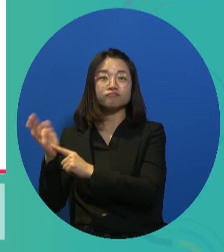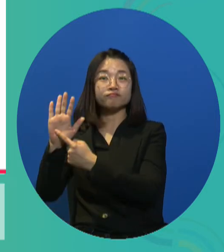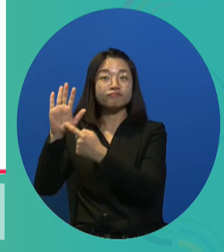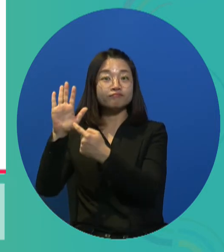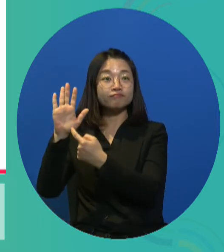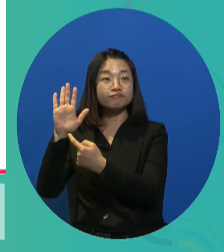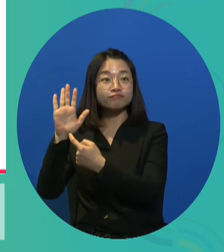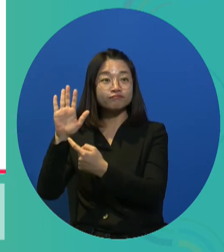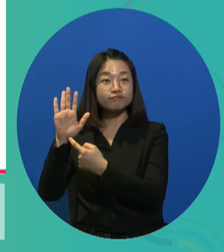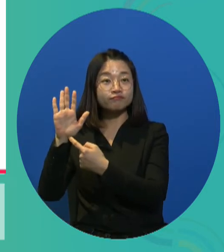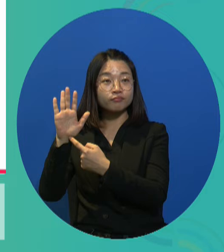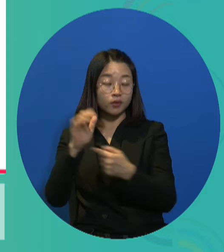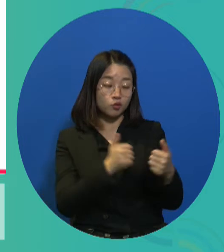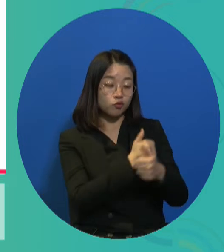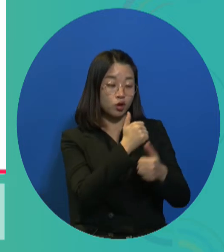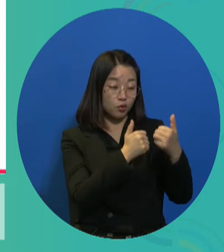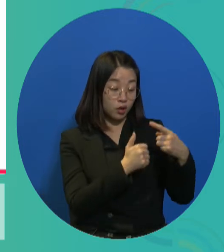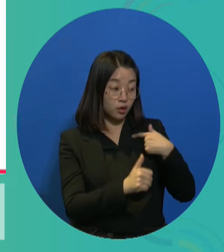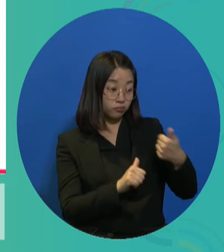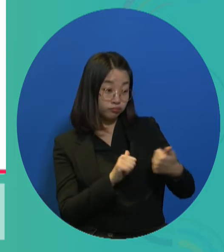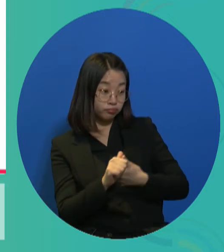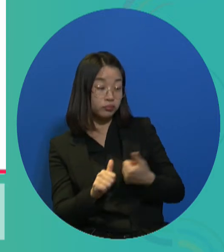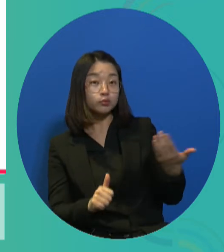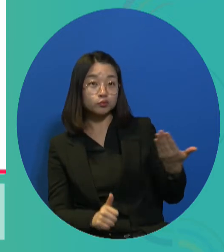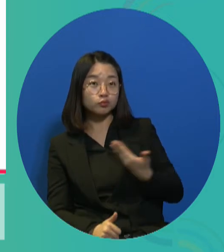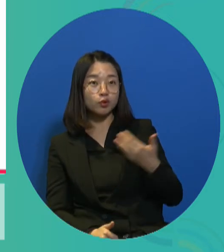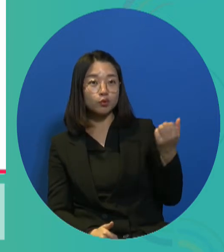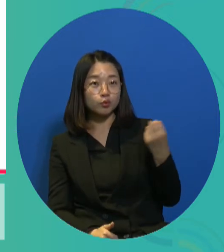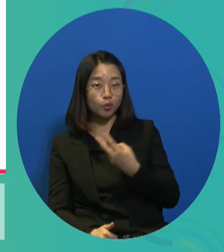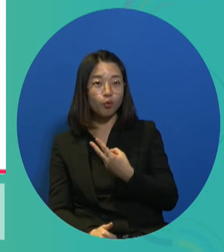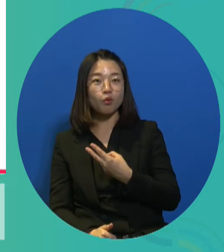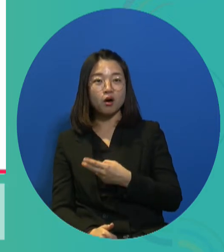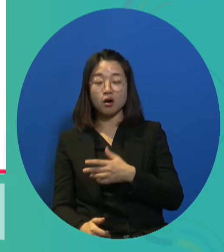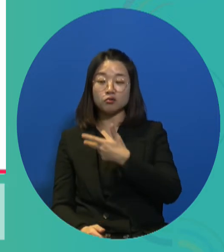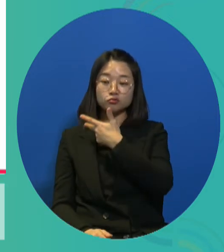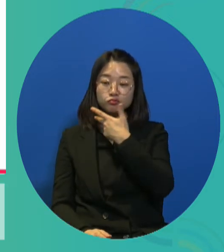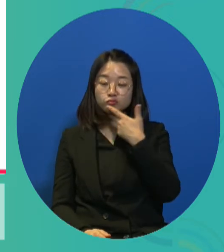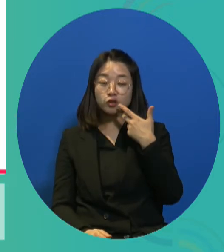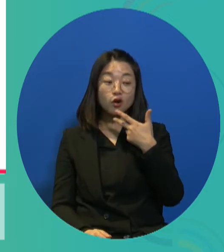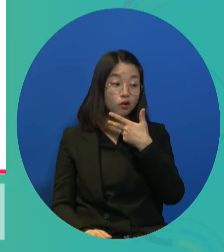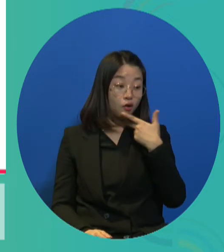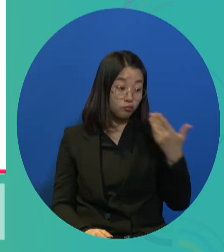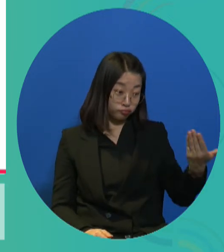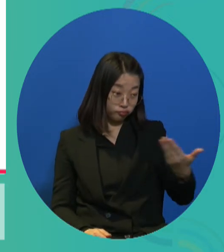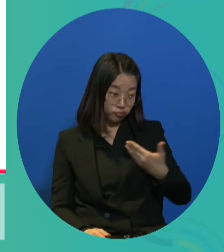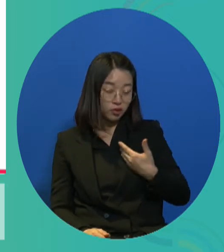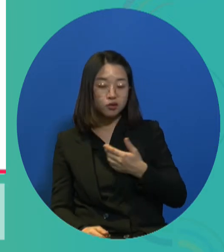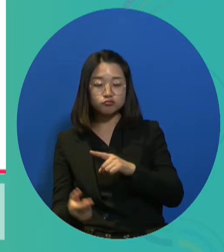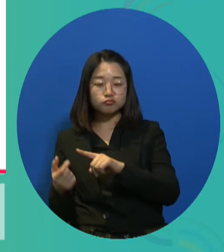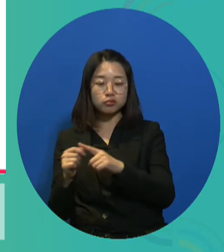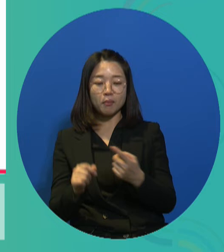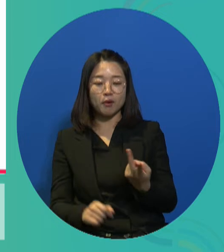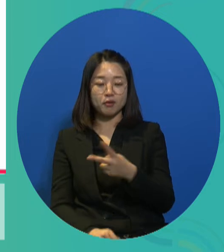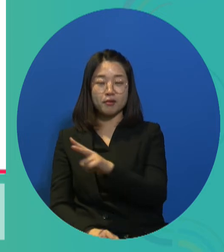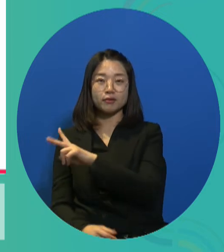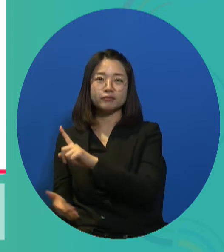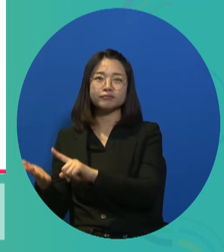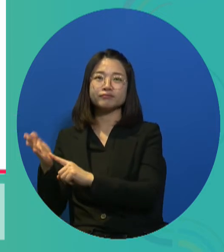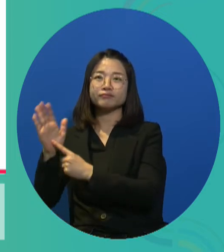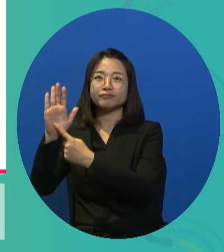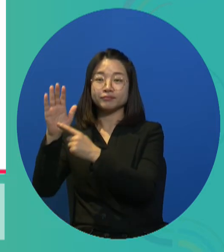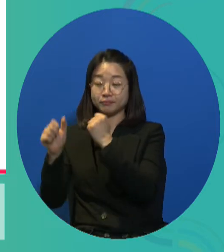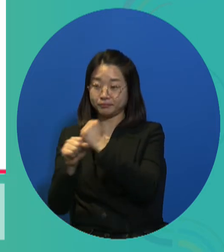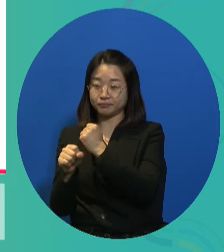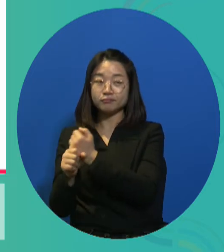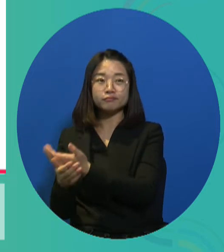on information disclosure. For instance, comments and findings of the committee will need to be interpreted, will need to be